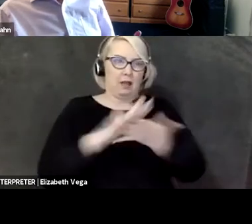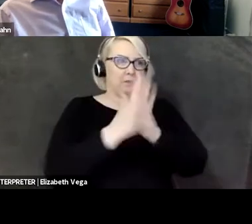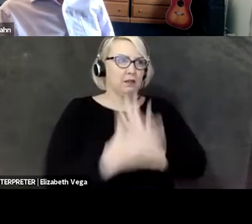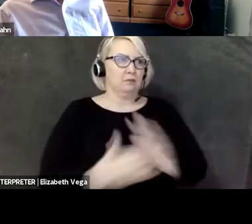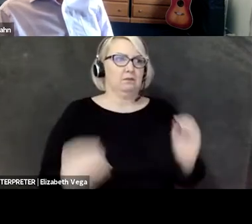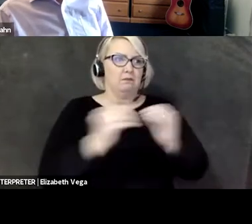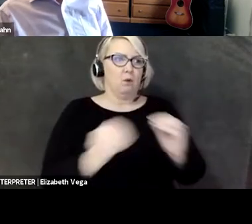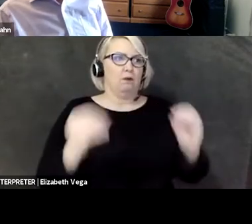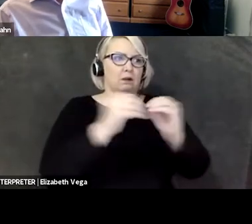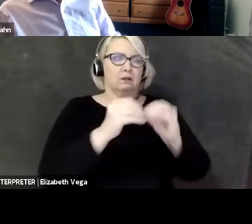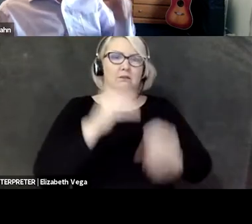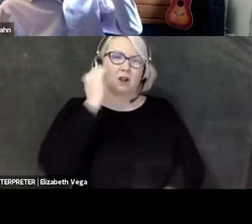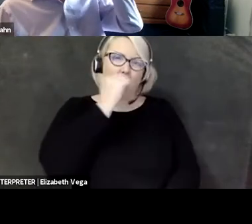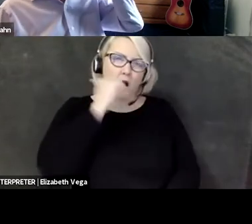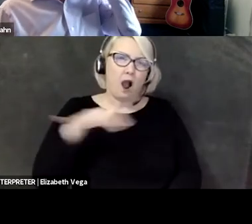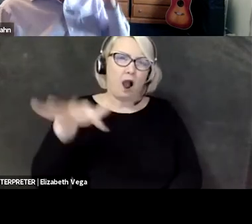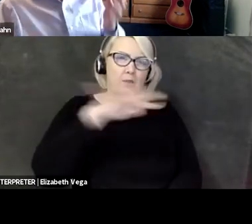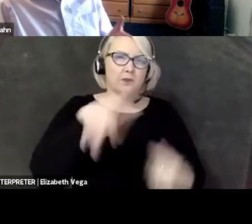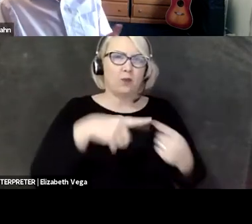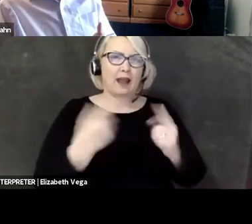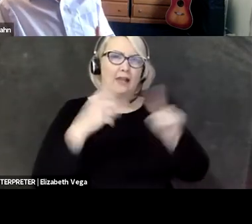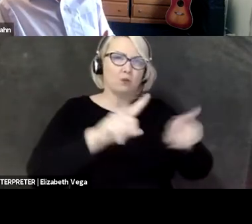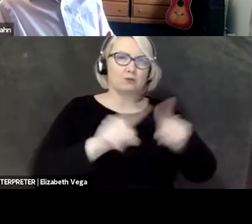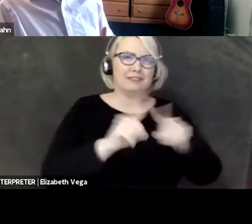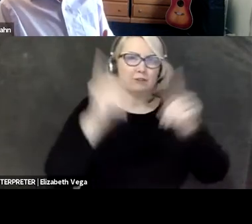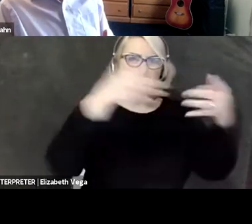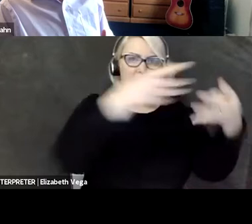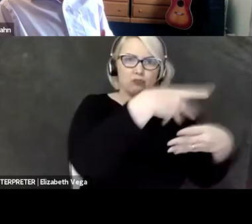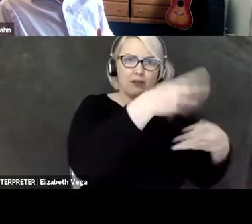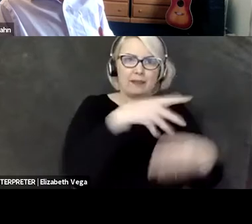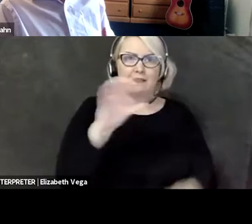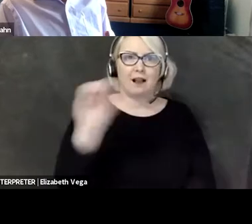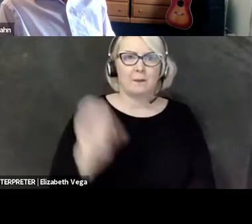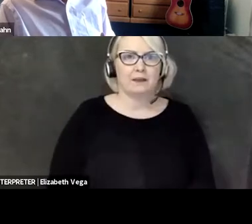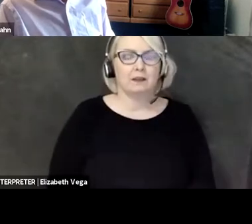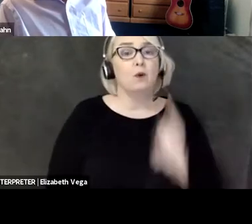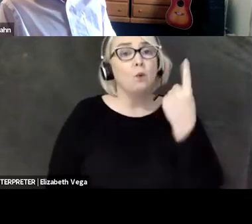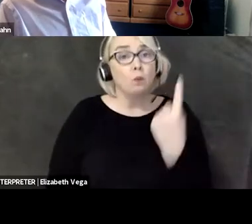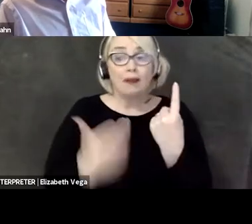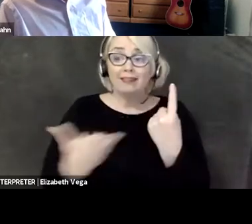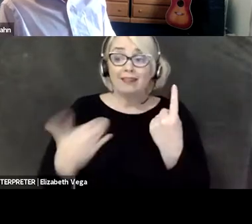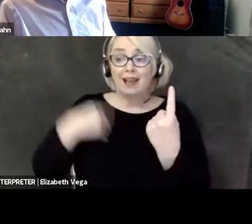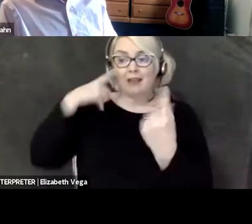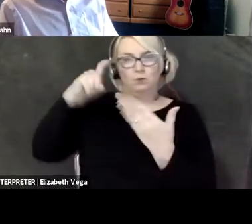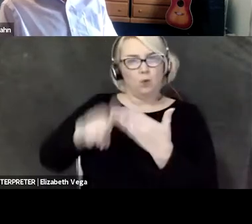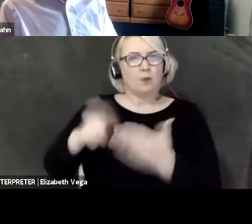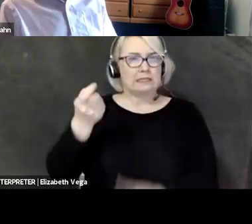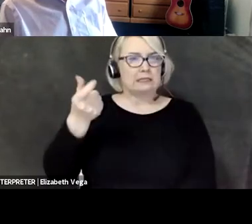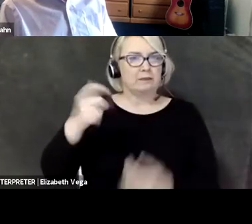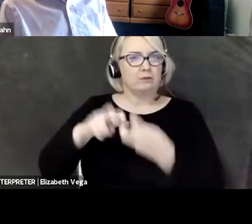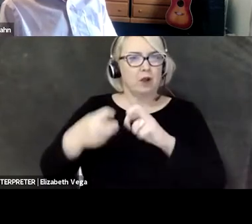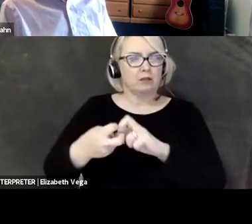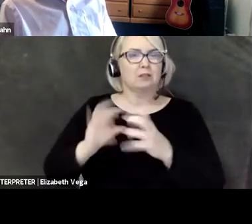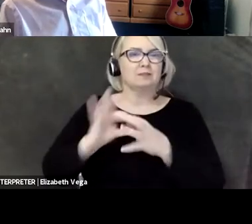I go to the various streamers. The only thing that I think is a little bit of an issue is with